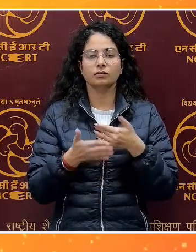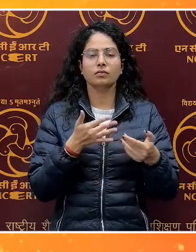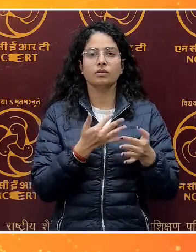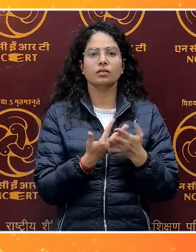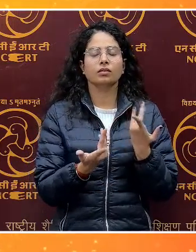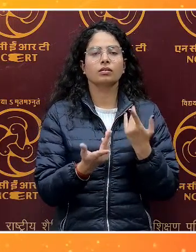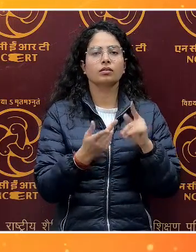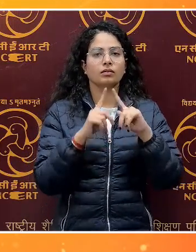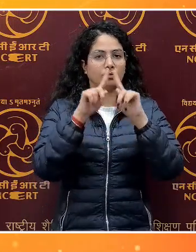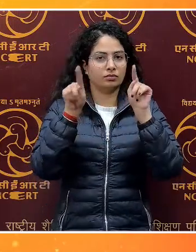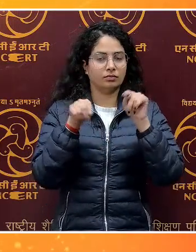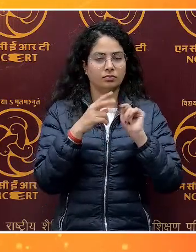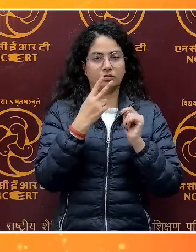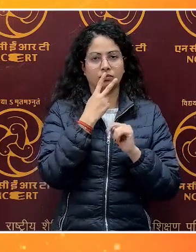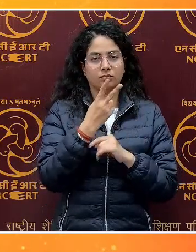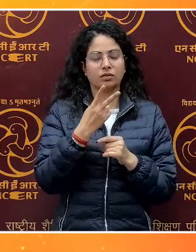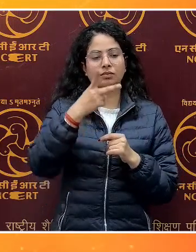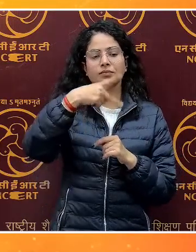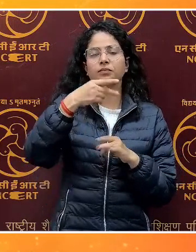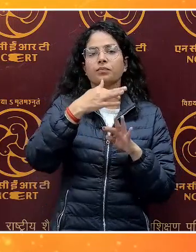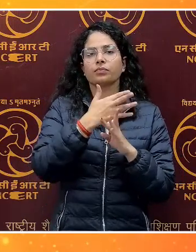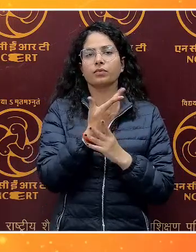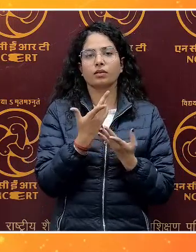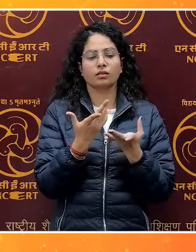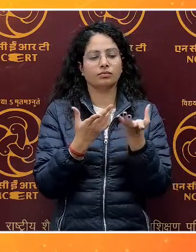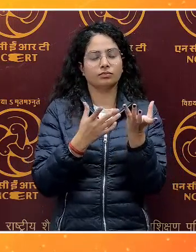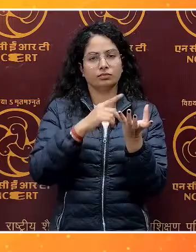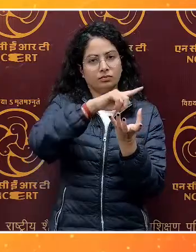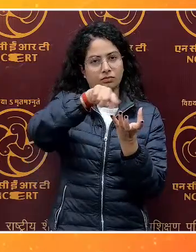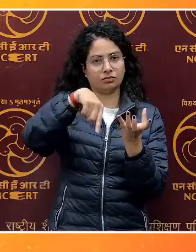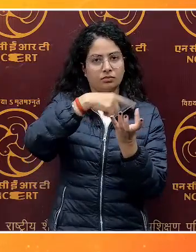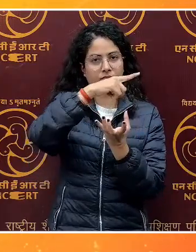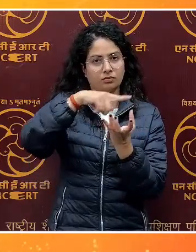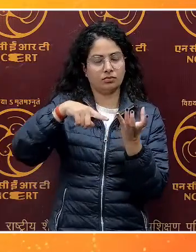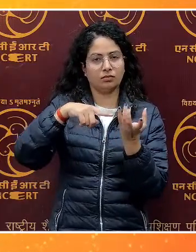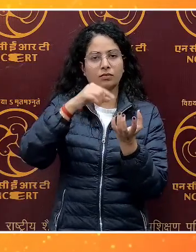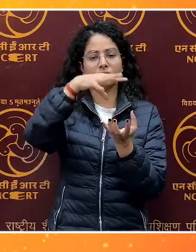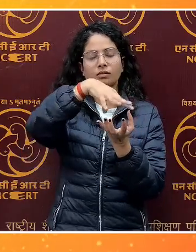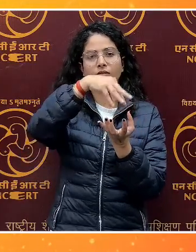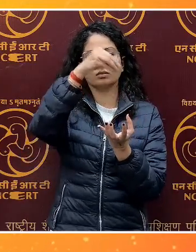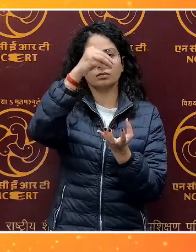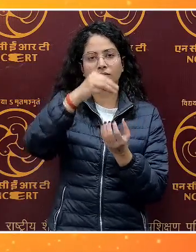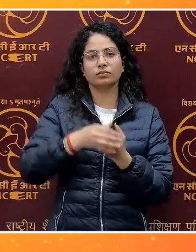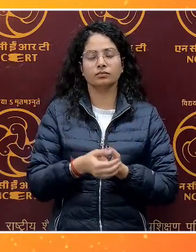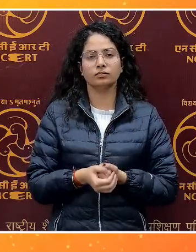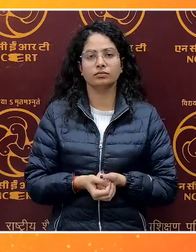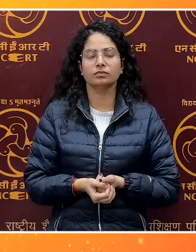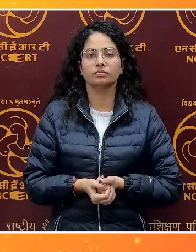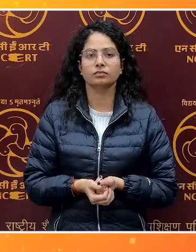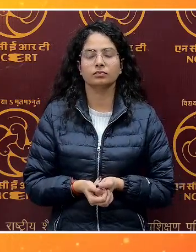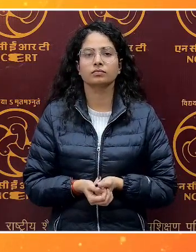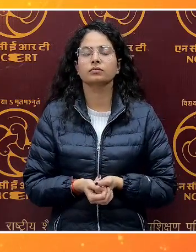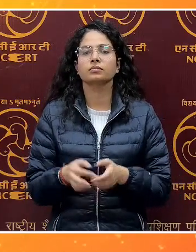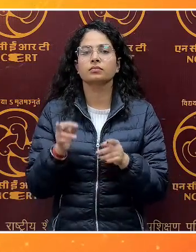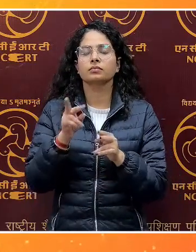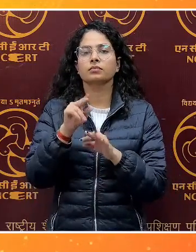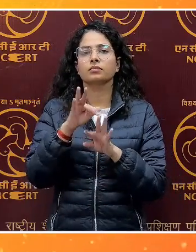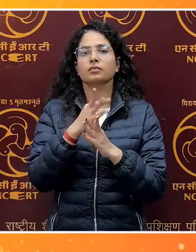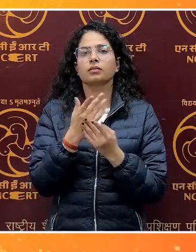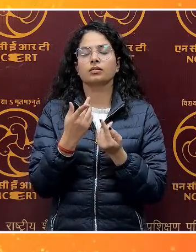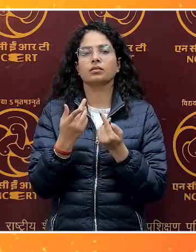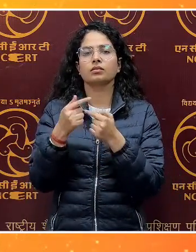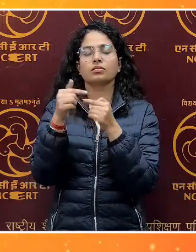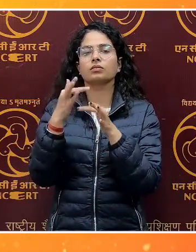combination of a cone and a hemisphere. Okay. Radius of cone is equal to radius of the hemisphere, that is 1